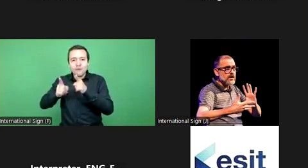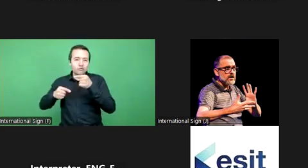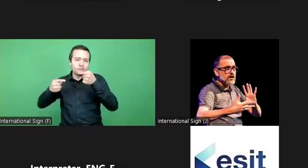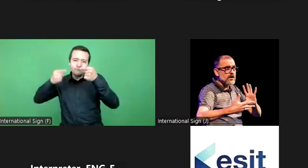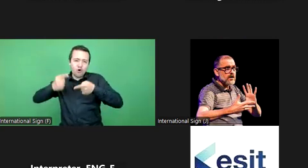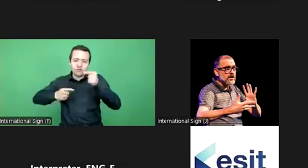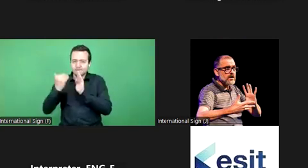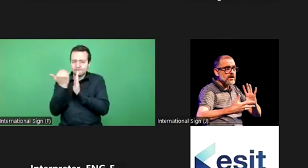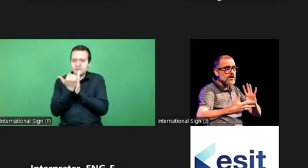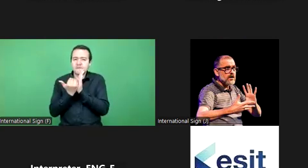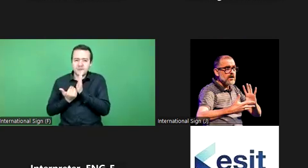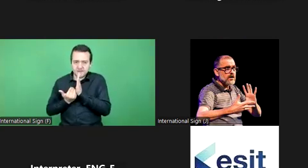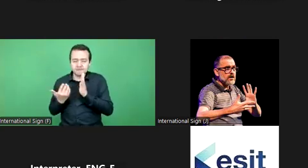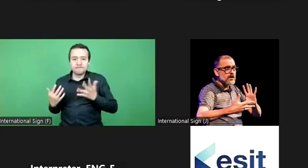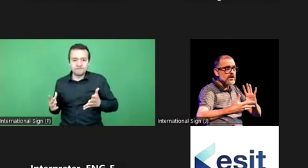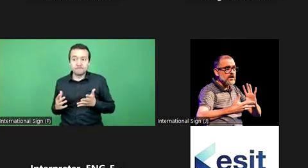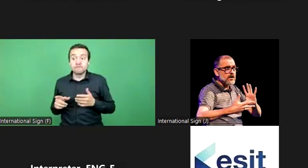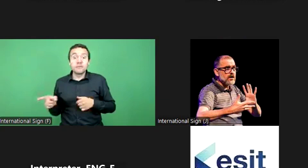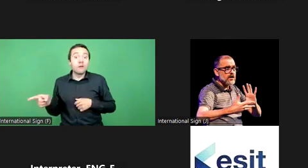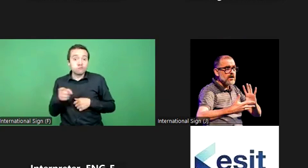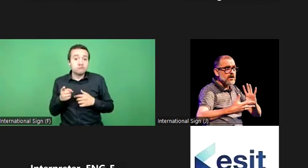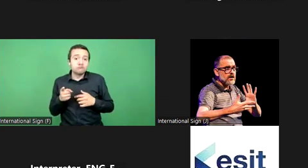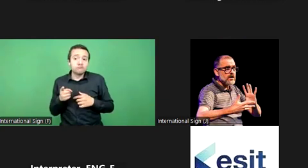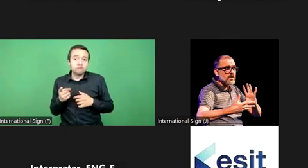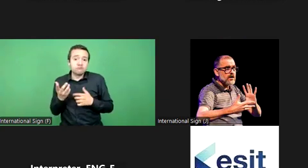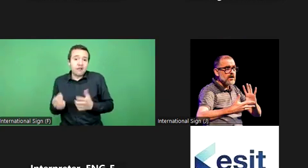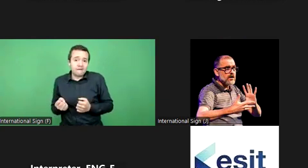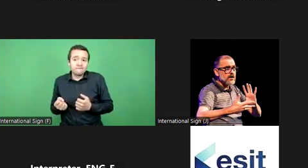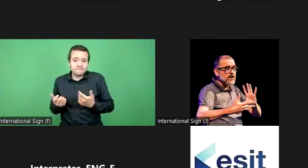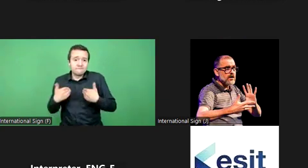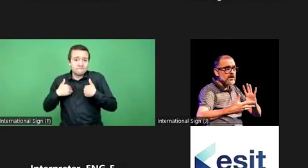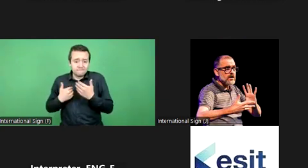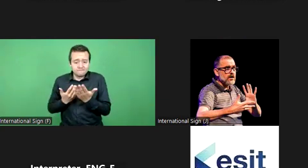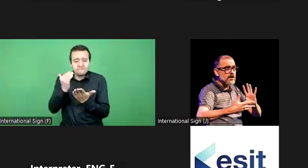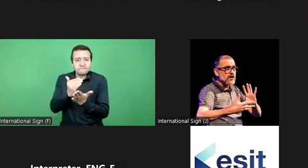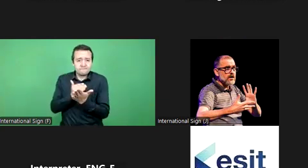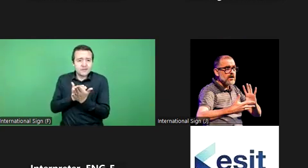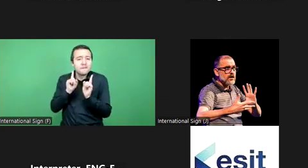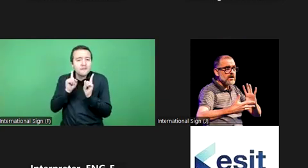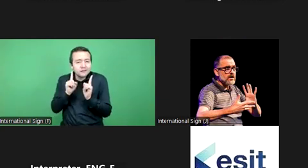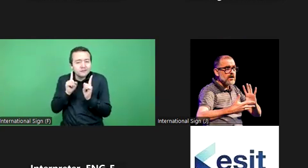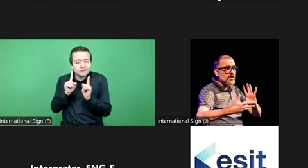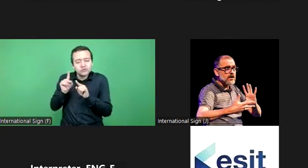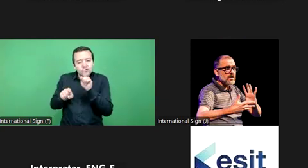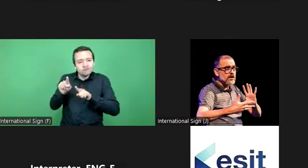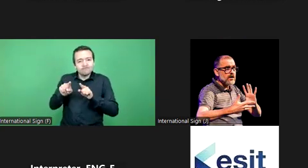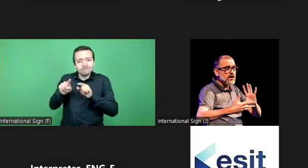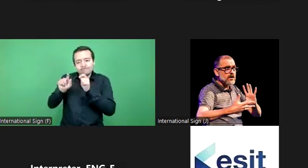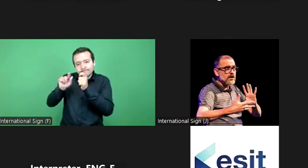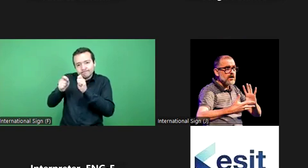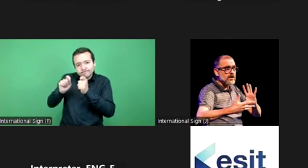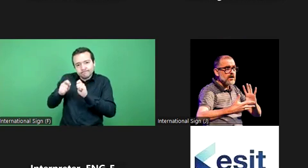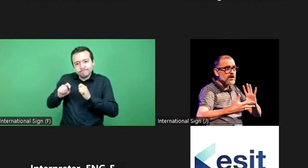And excuse me. And of course, we have to enact others that may not have been there. And clearly,